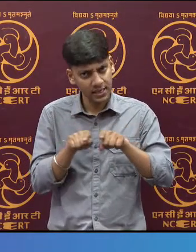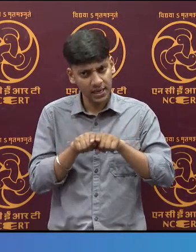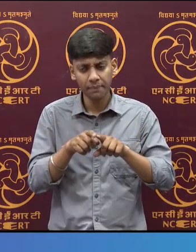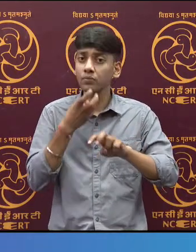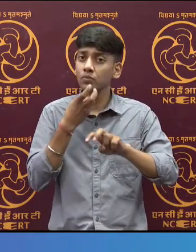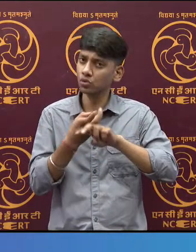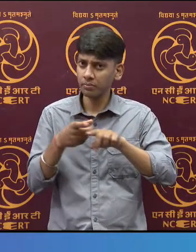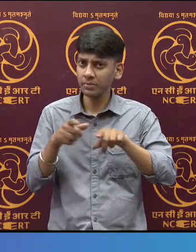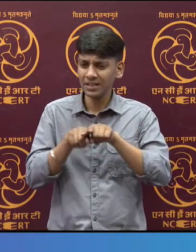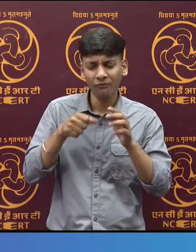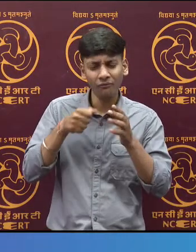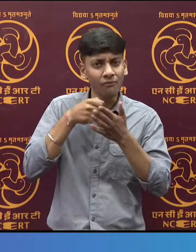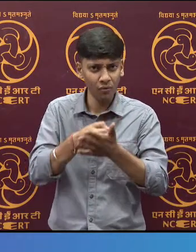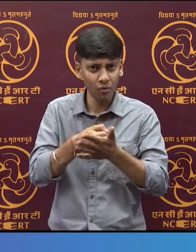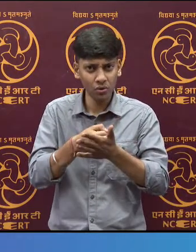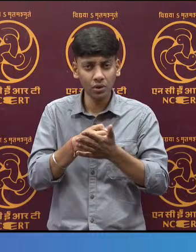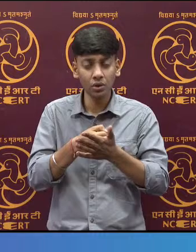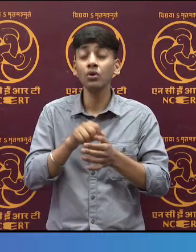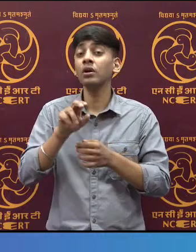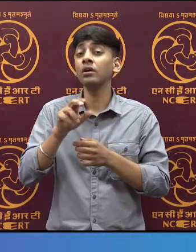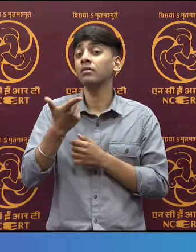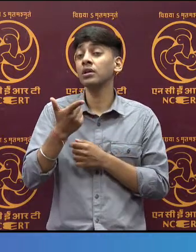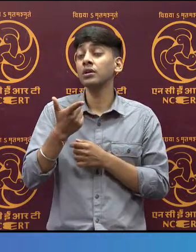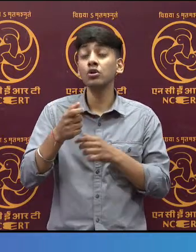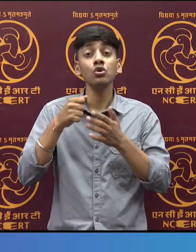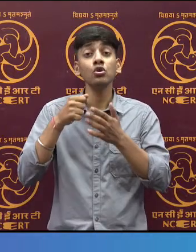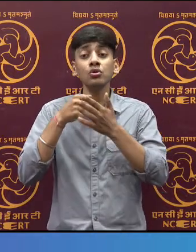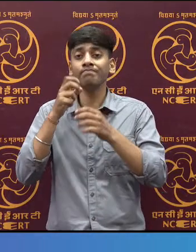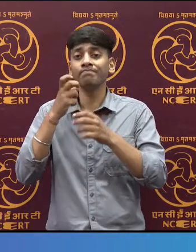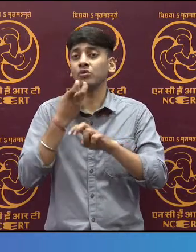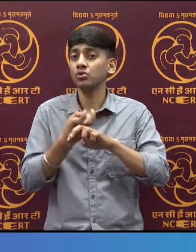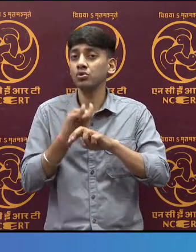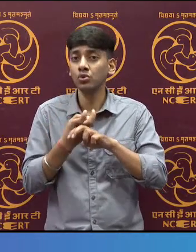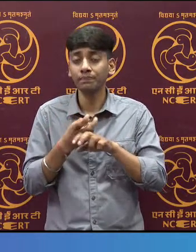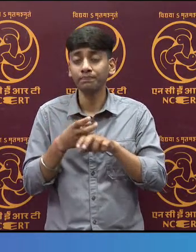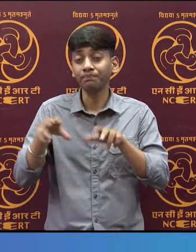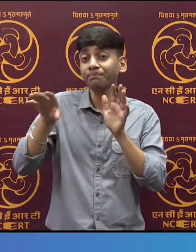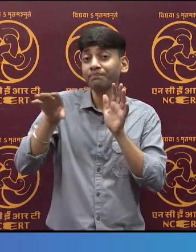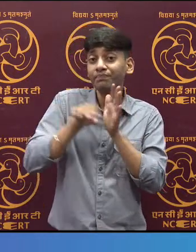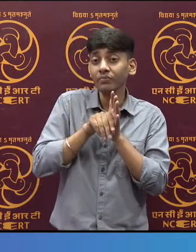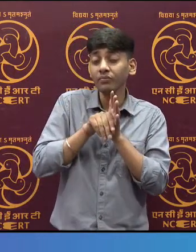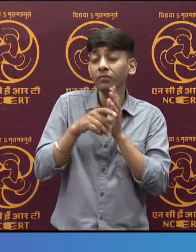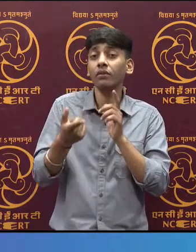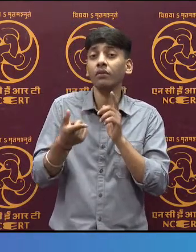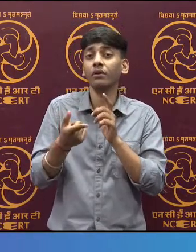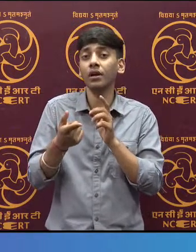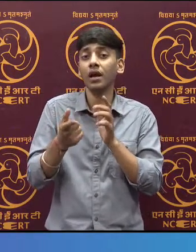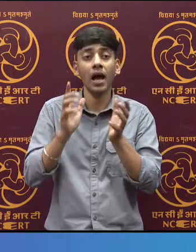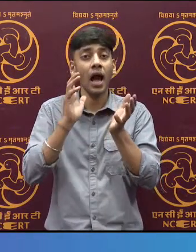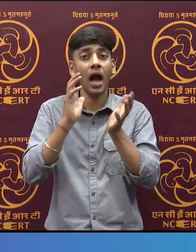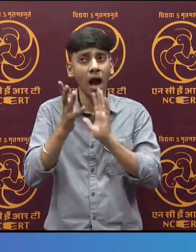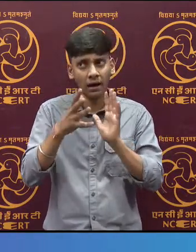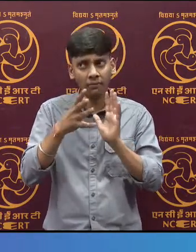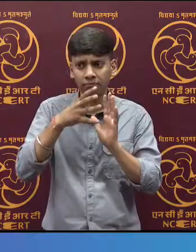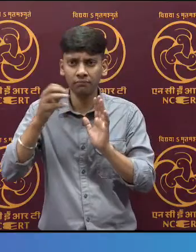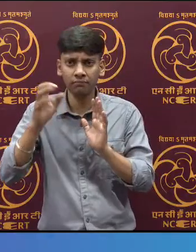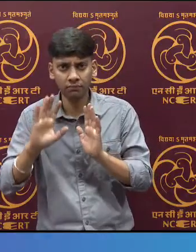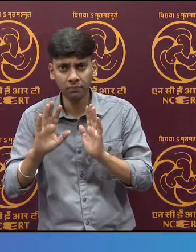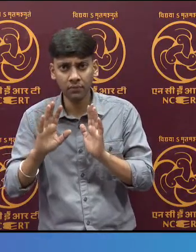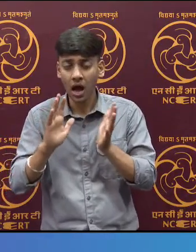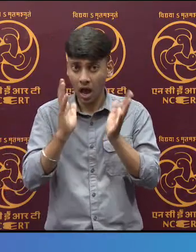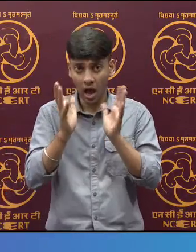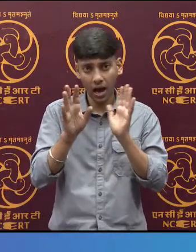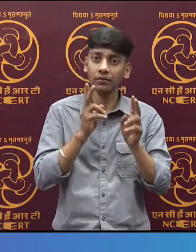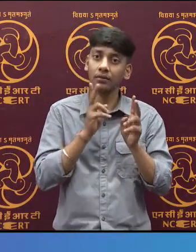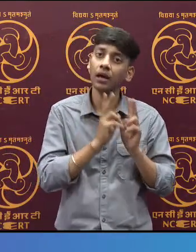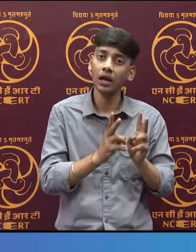earth? So, the stone is moving towards the earth. Why not the earth is moving towards the stone? Because according